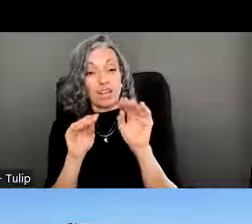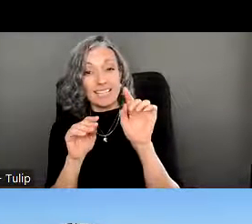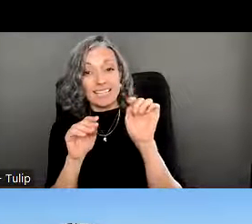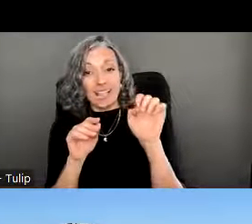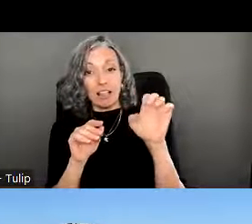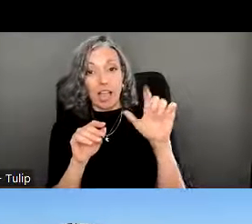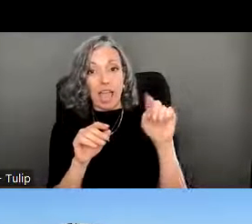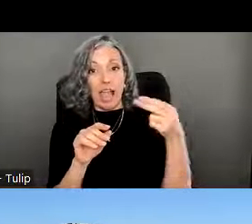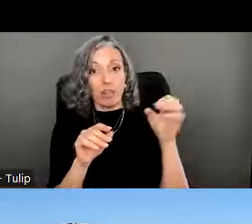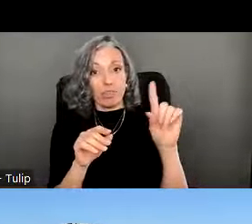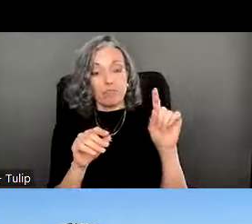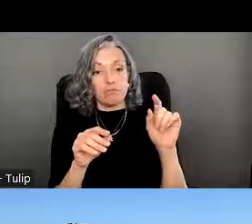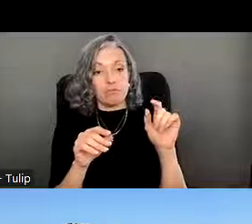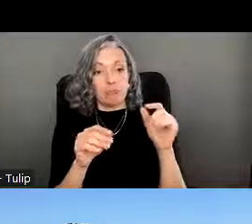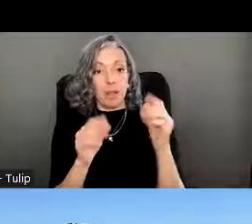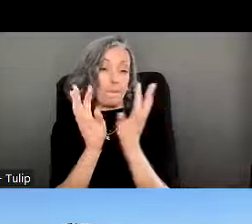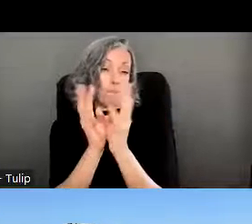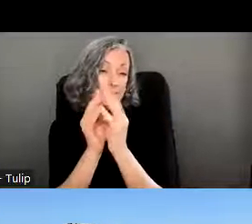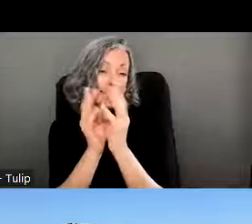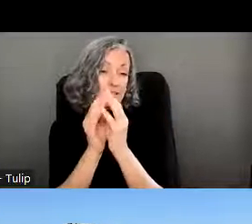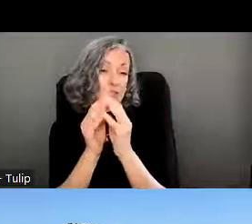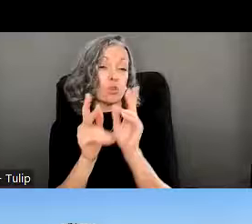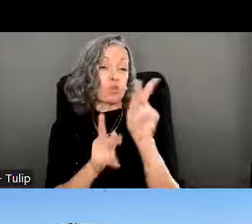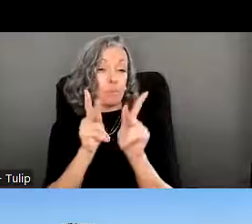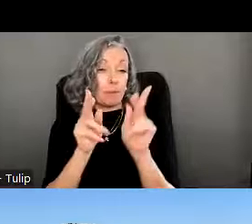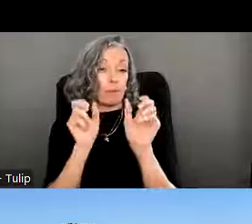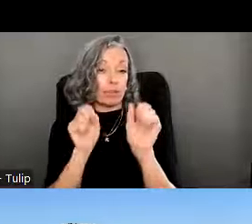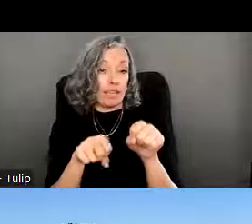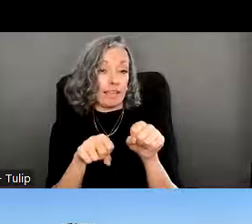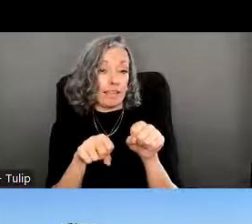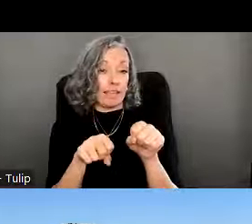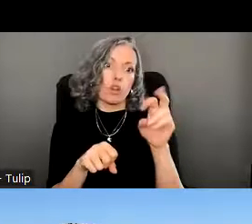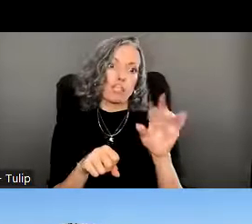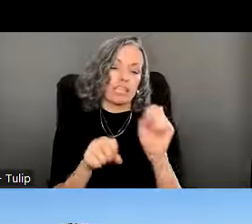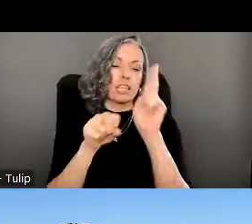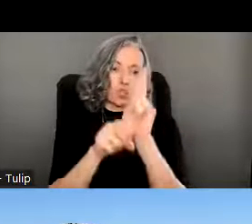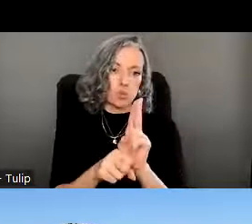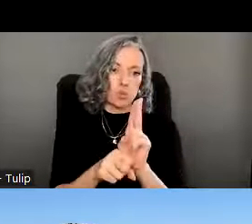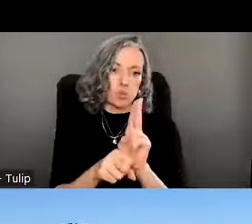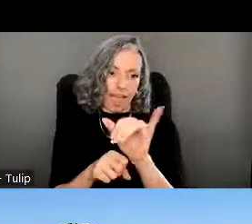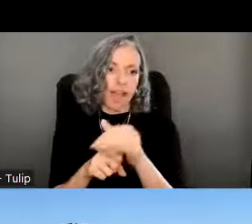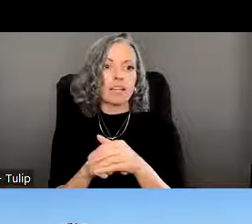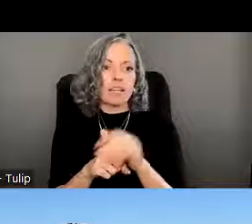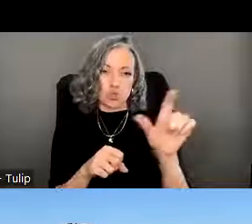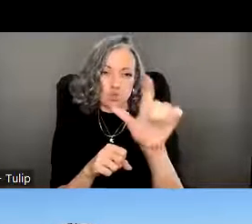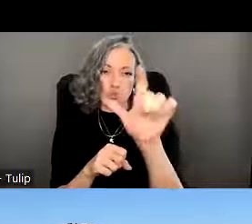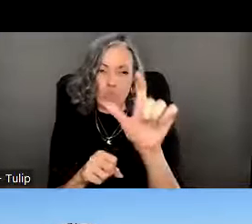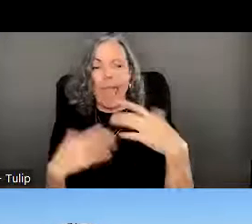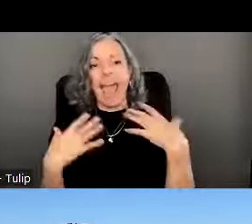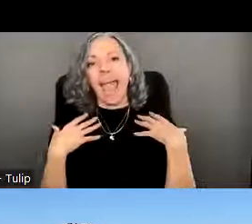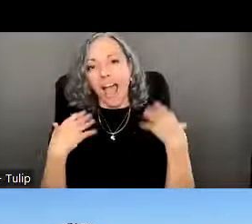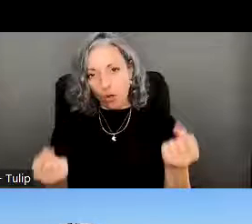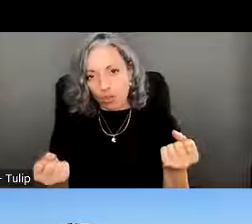telehealth consults, so individuals could, CRCs could be using the Zoom Health platform, which is